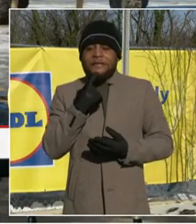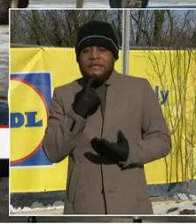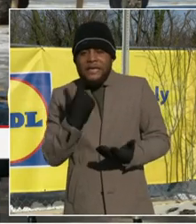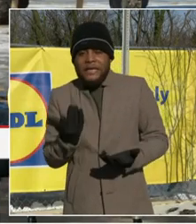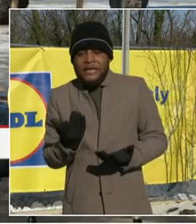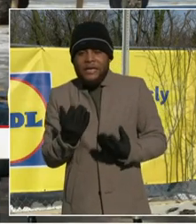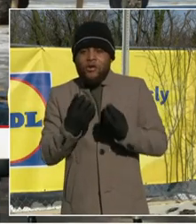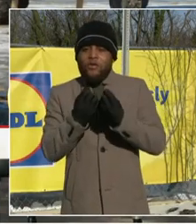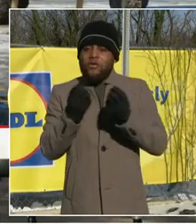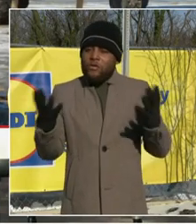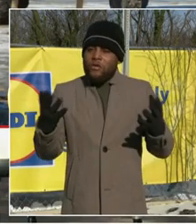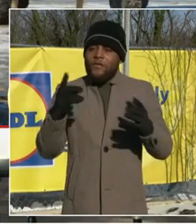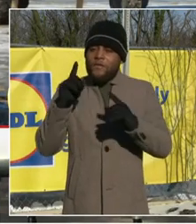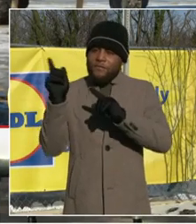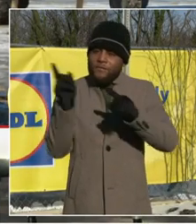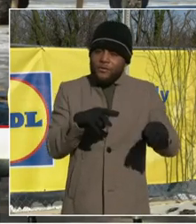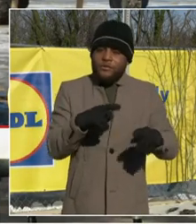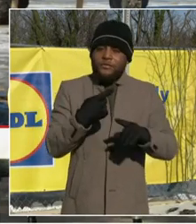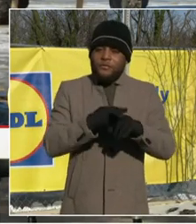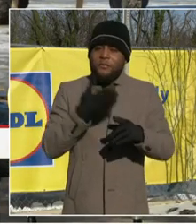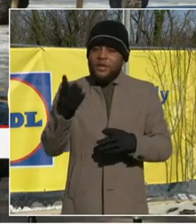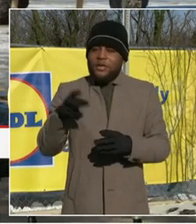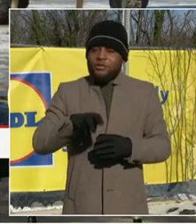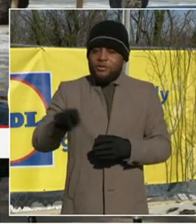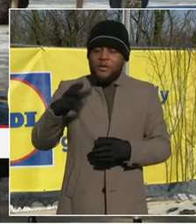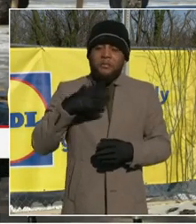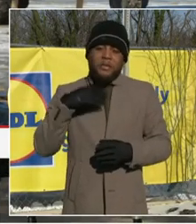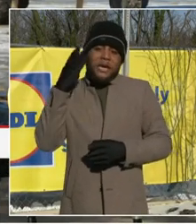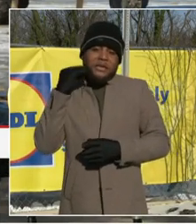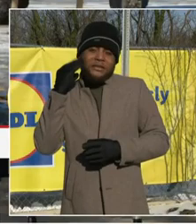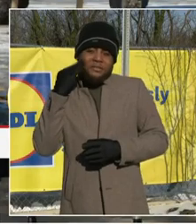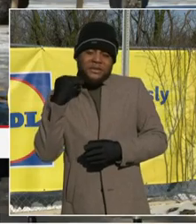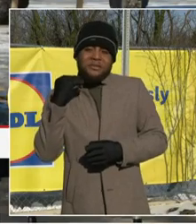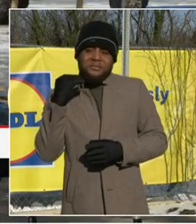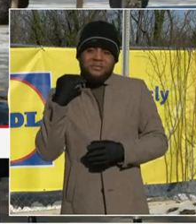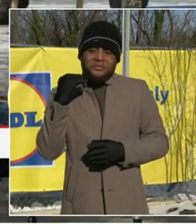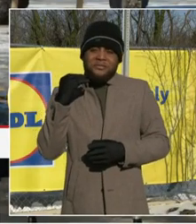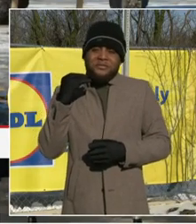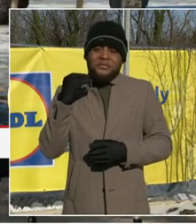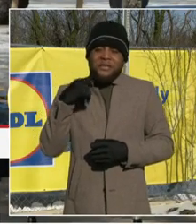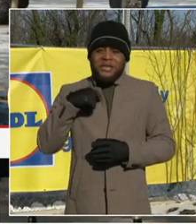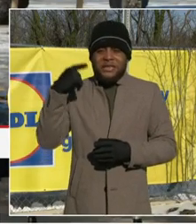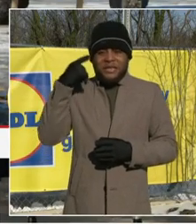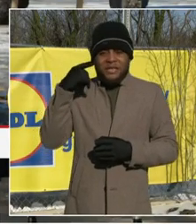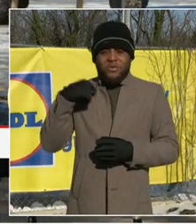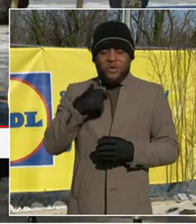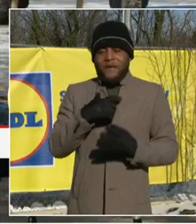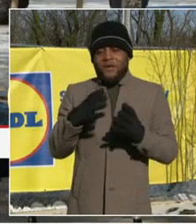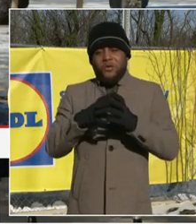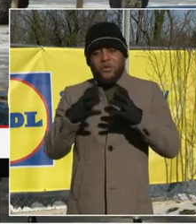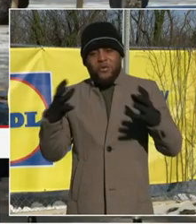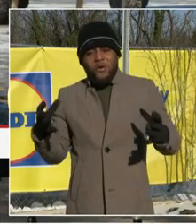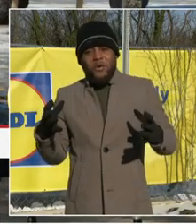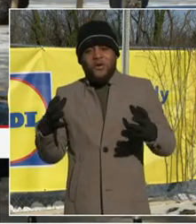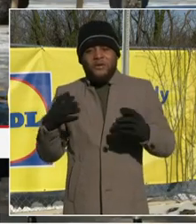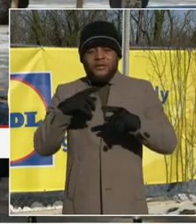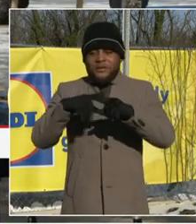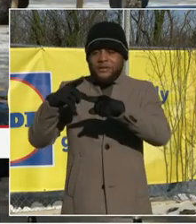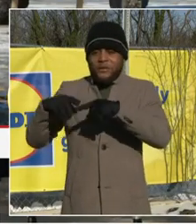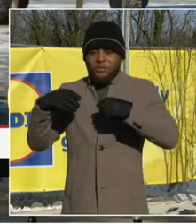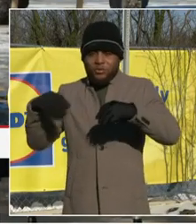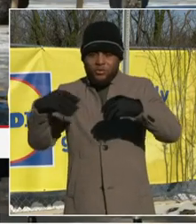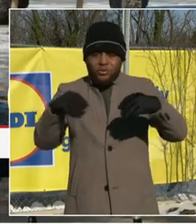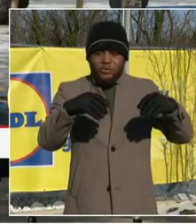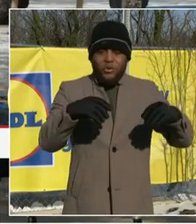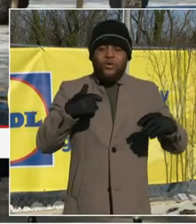had been my experience that we have just about gotten every retailer that we want in Washington, D.C. We just don't have